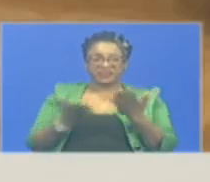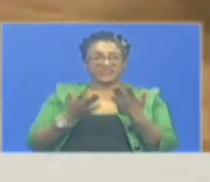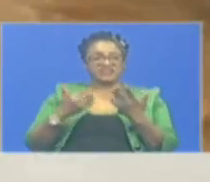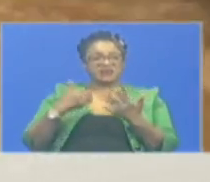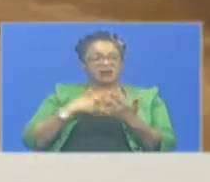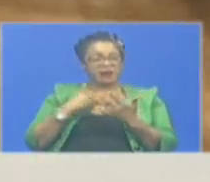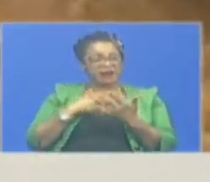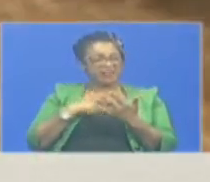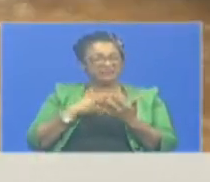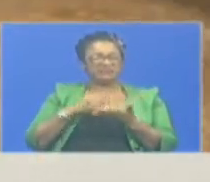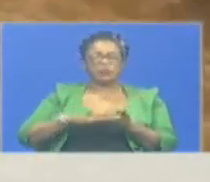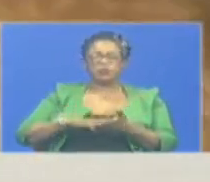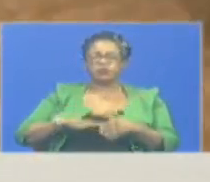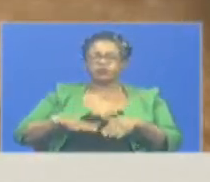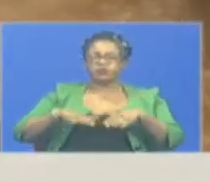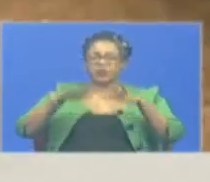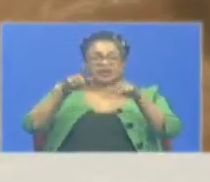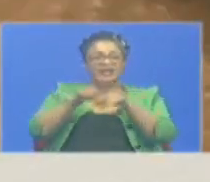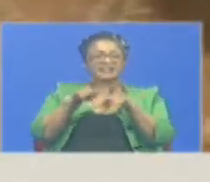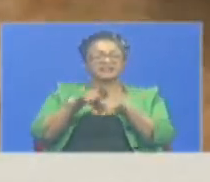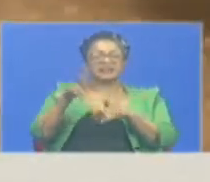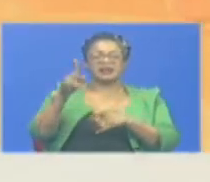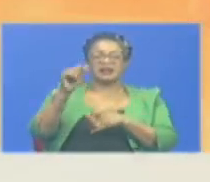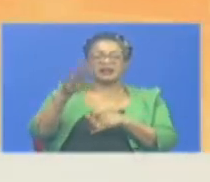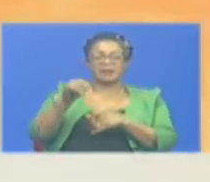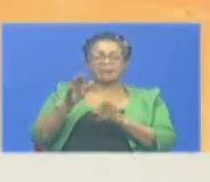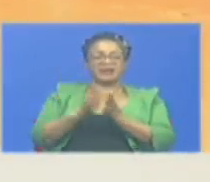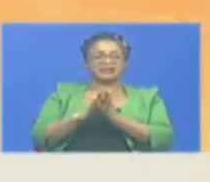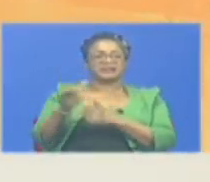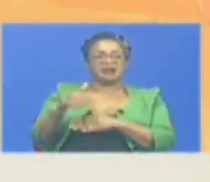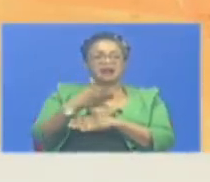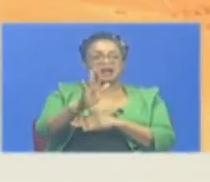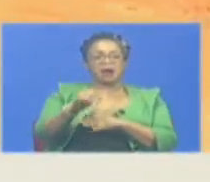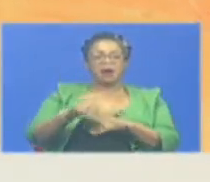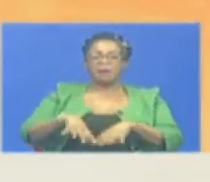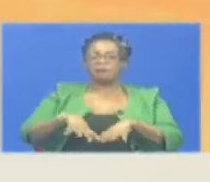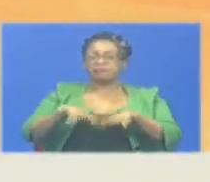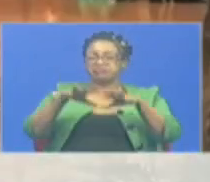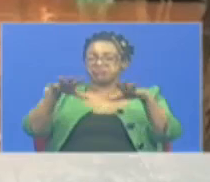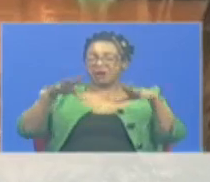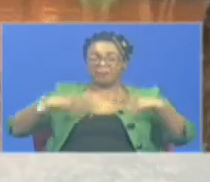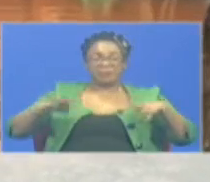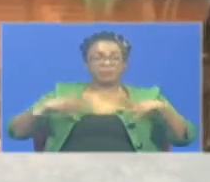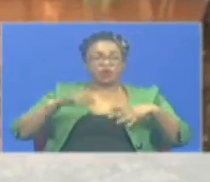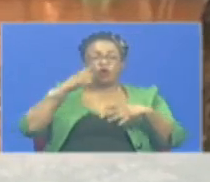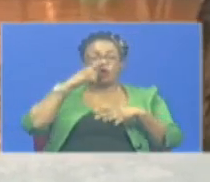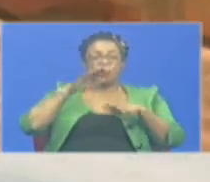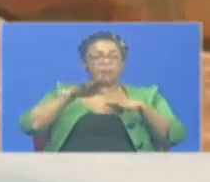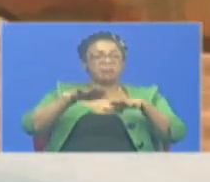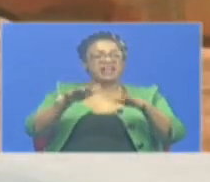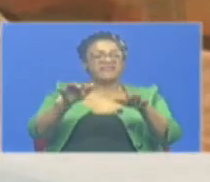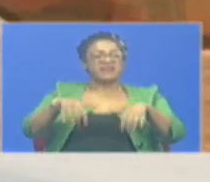their banks as dams and lakes spill the excess water into people's homes and farms.